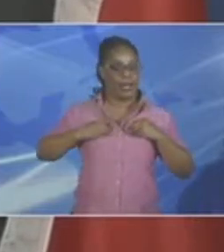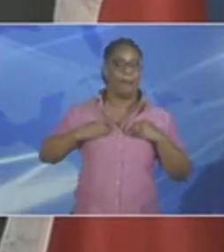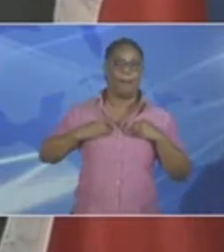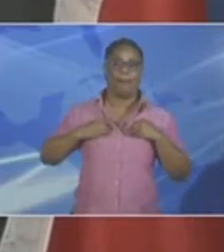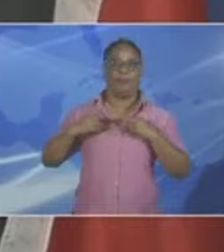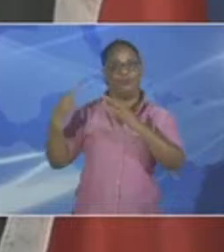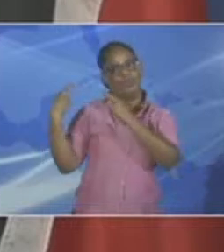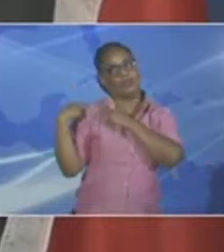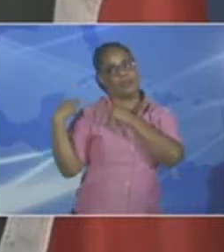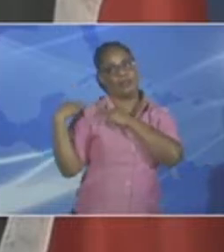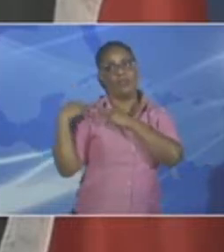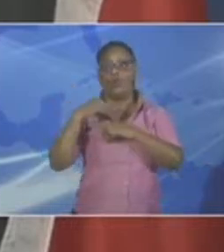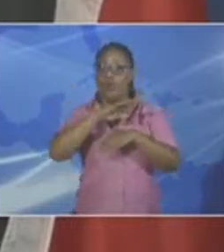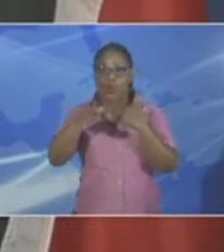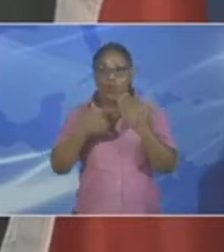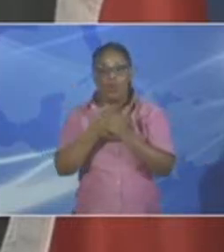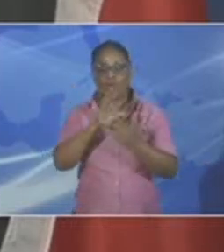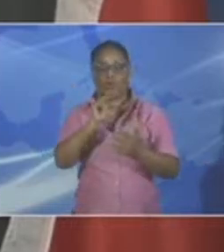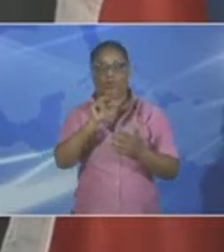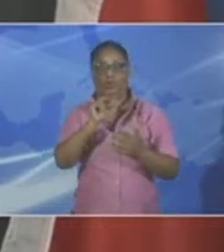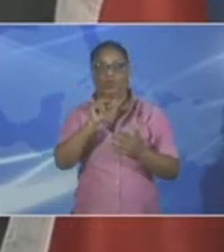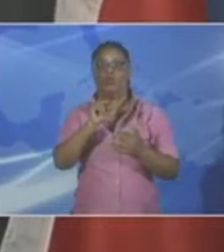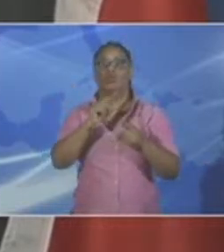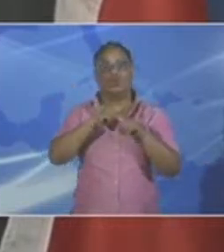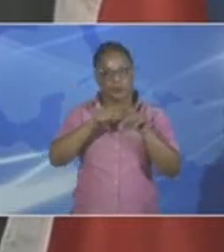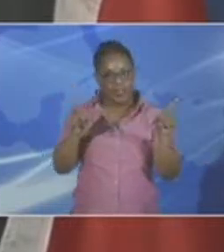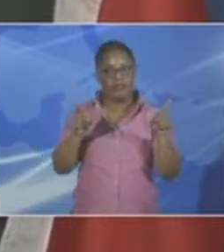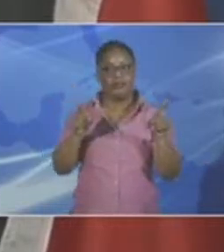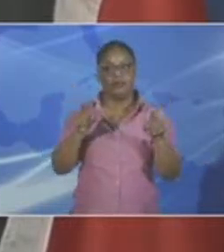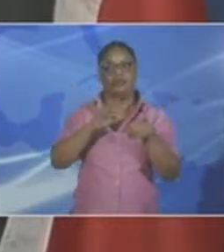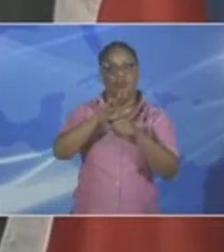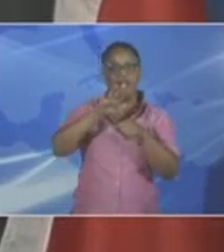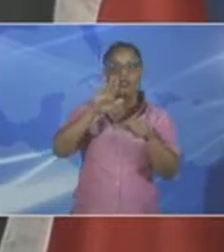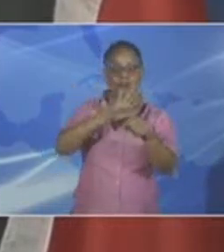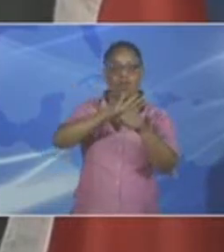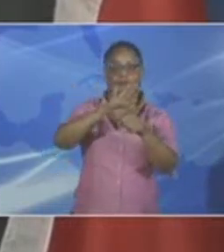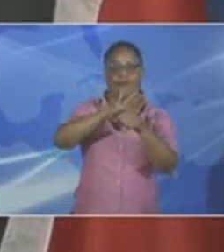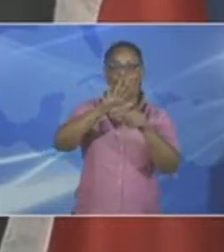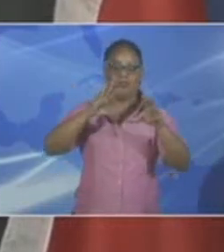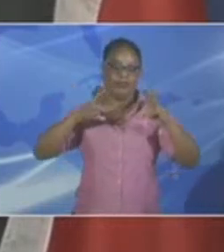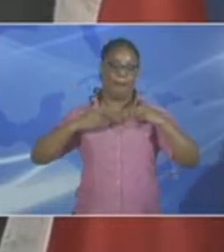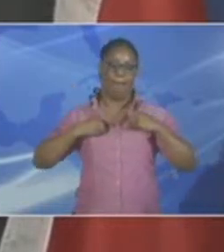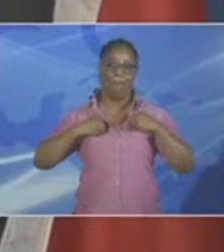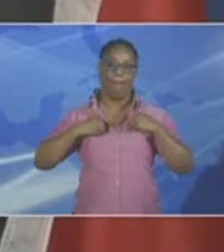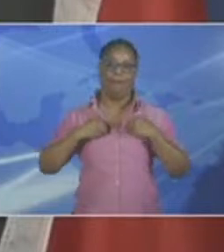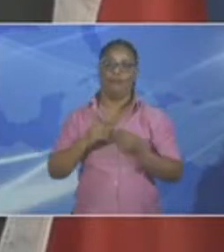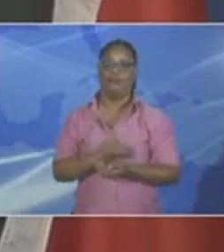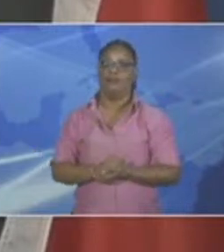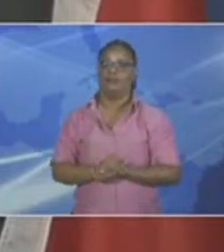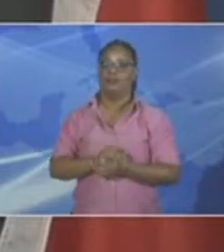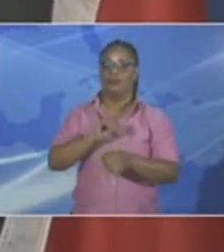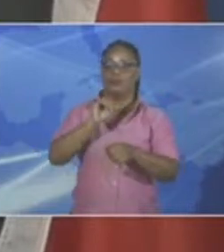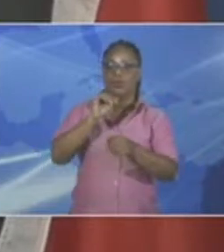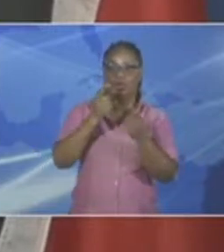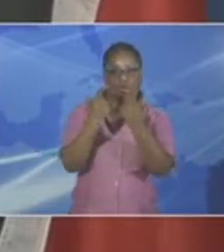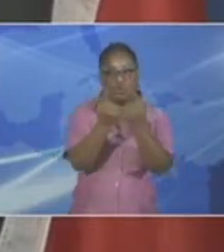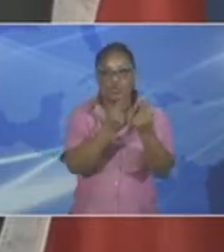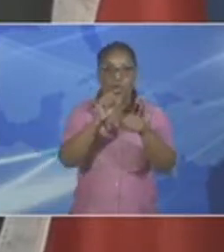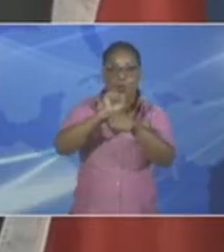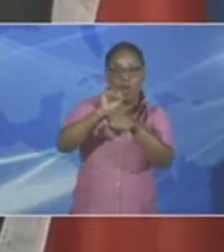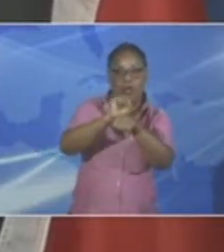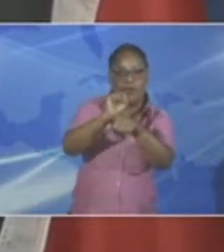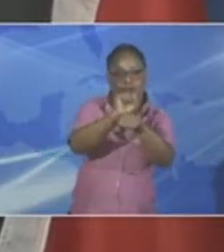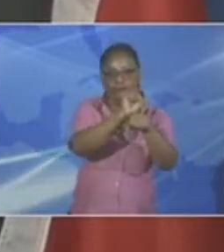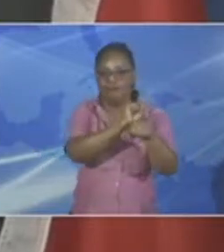enough to ensure that the education system delivered to those for whom the system was structured. Teachers exist